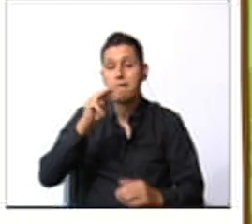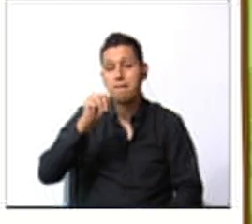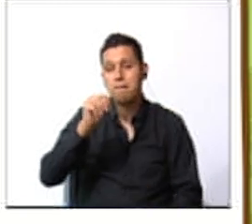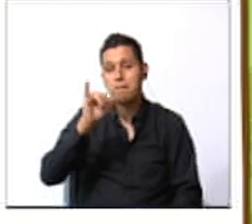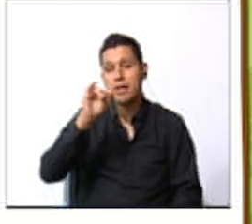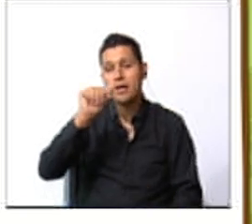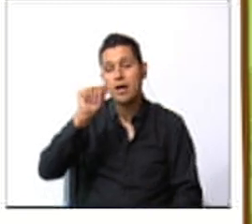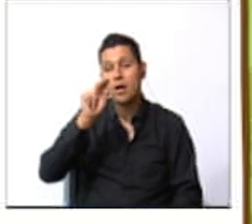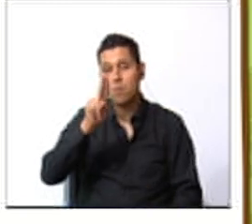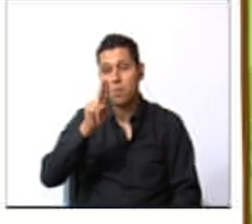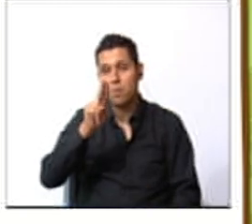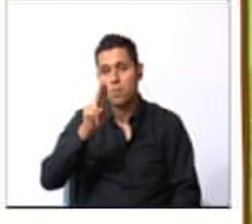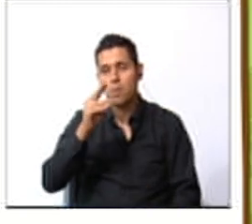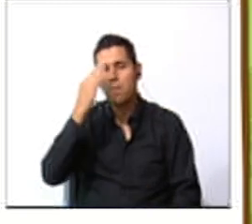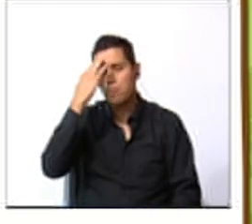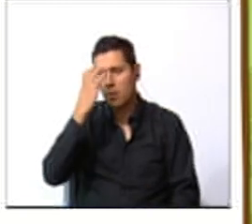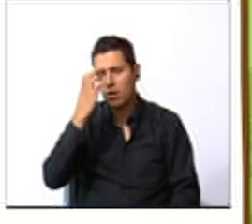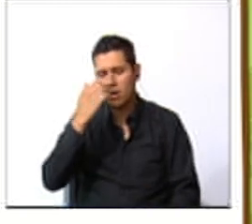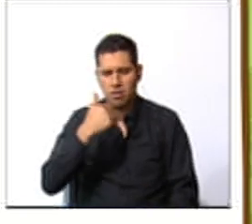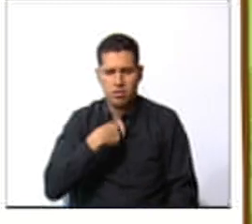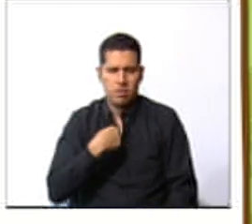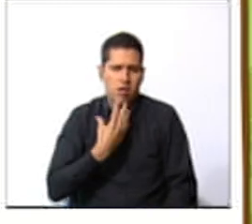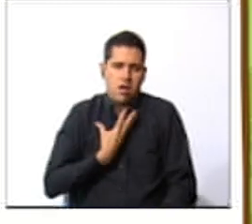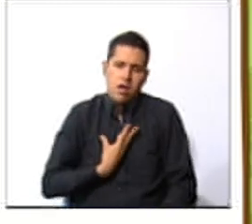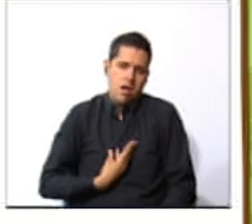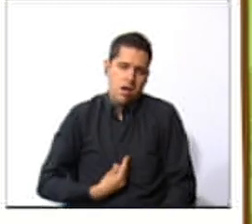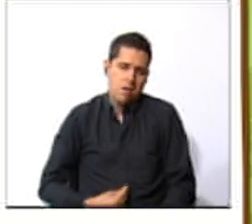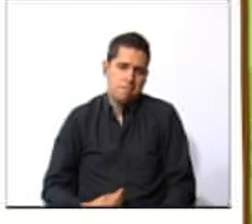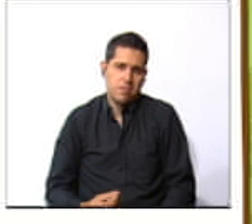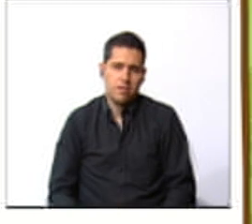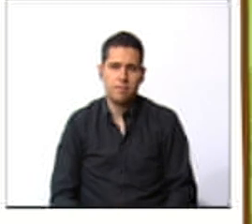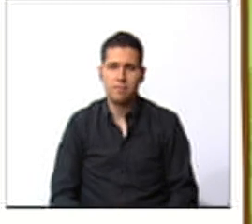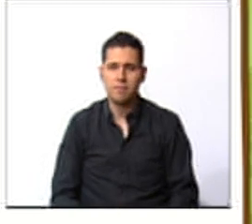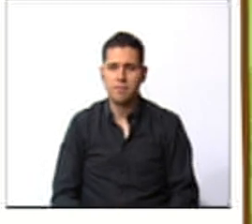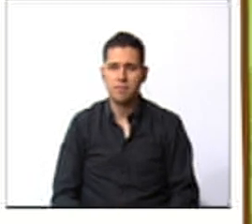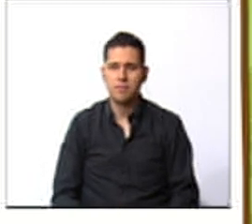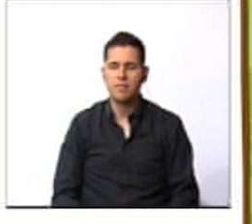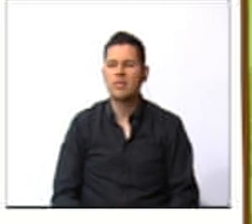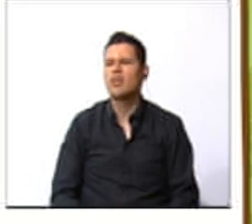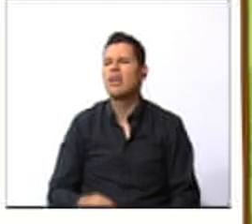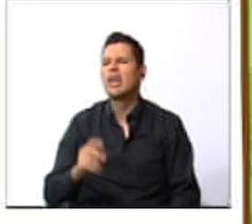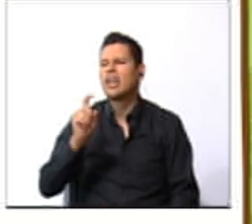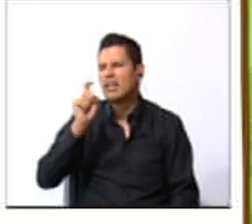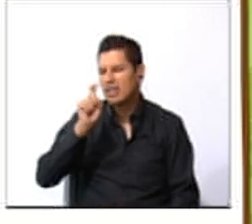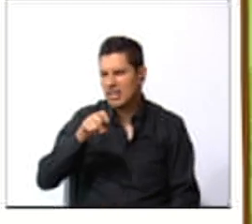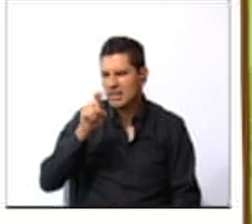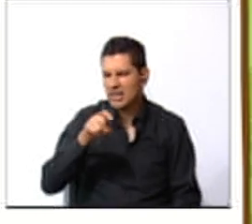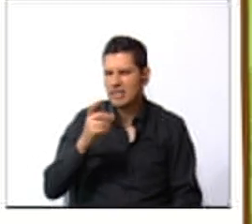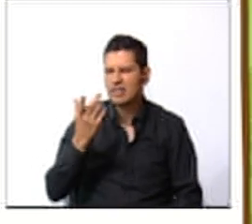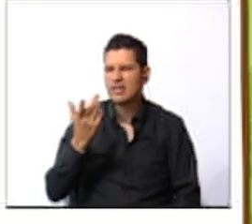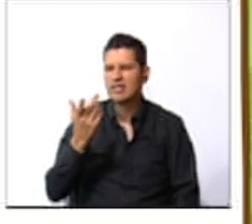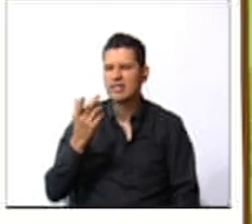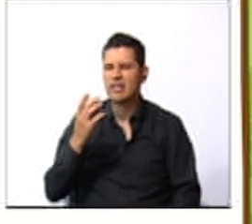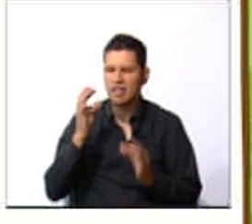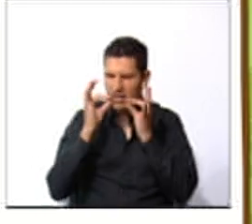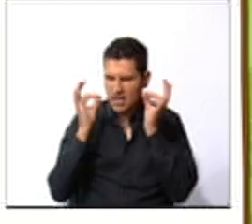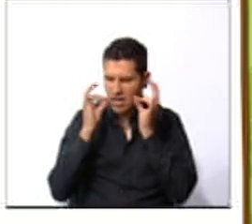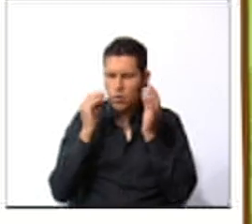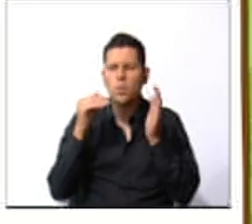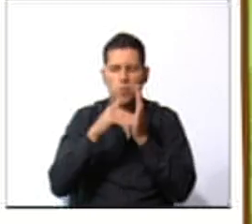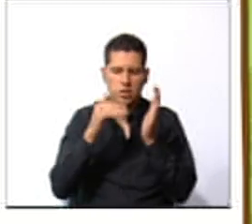is hungry. What does the cat need? Oh, teacher, let's read